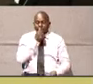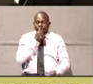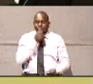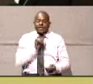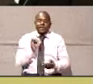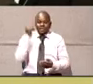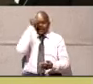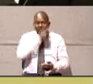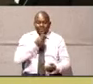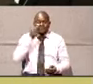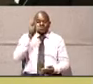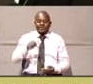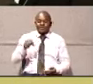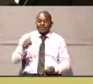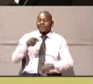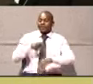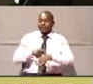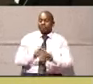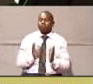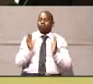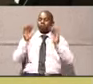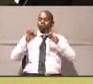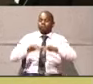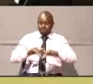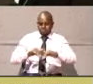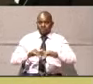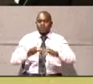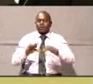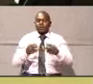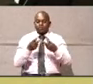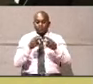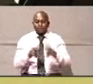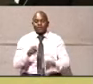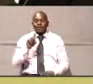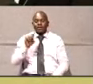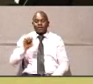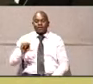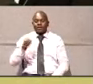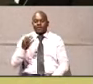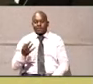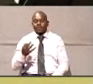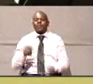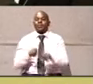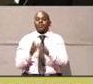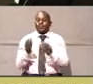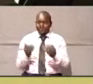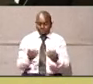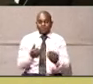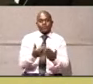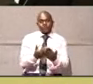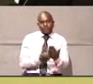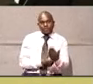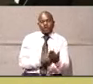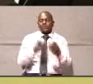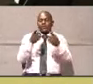It's the seventh time the event has been held since the conference began in 1993, and according to reports,